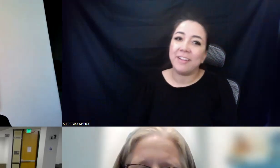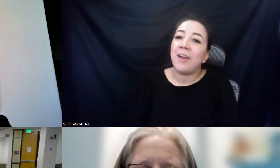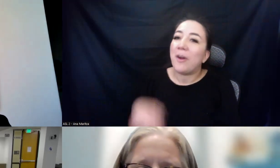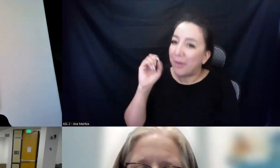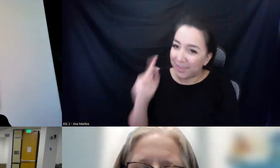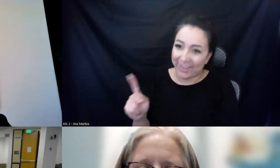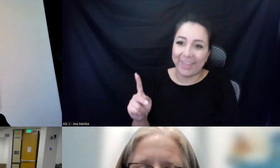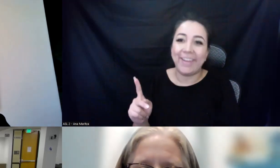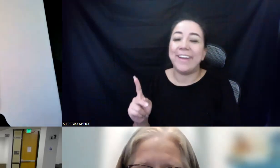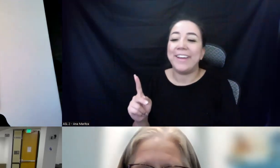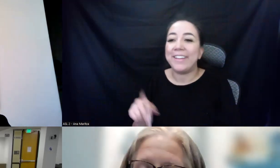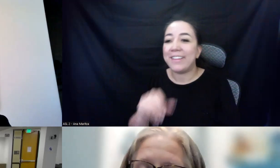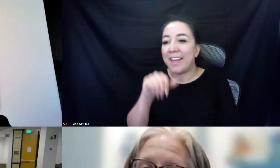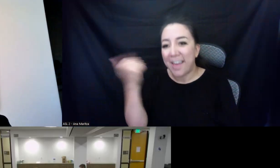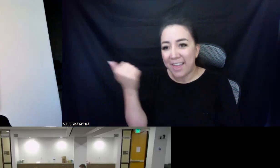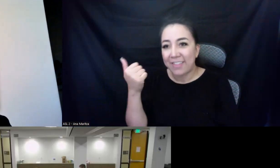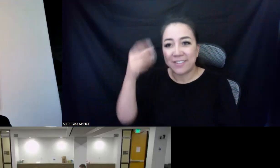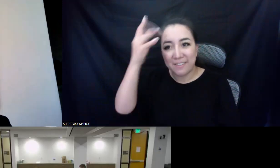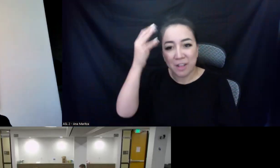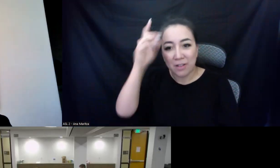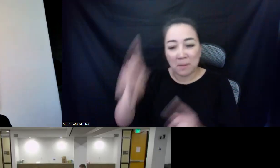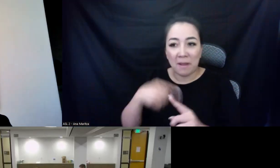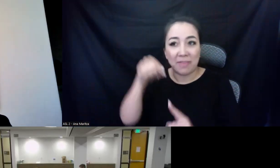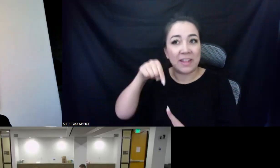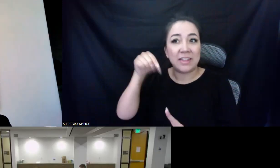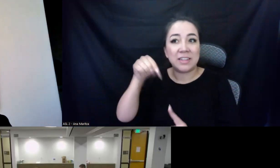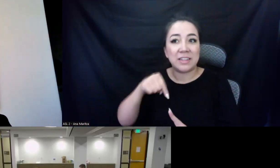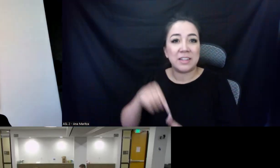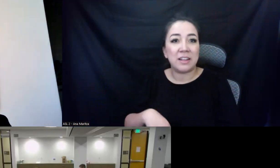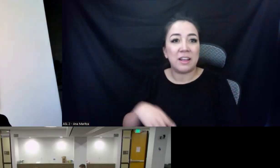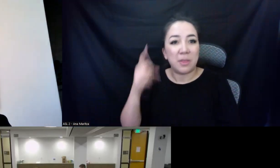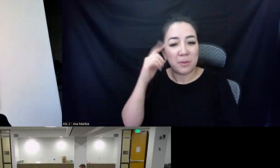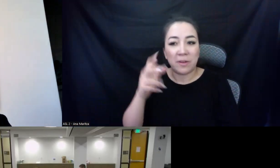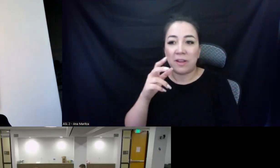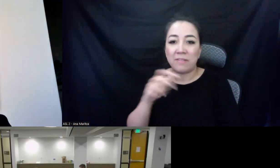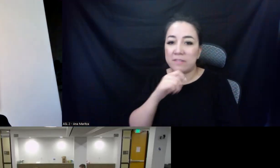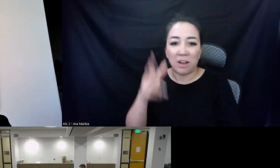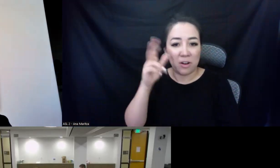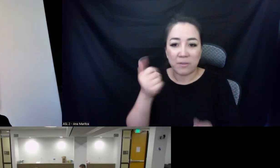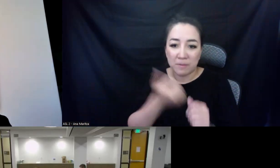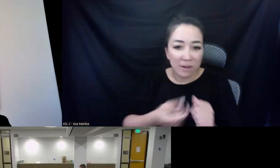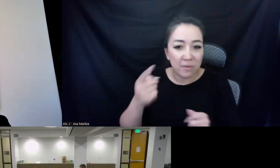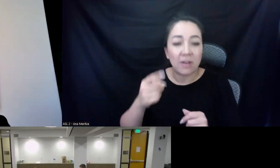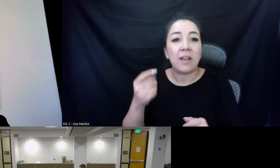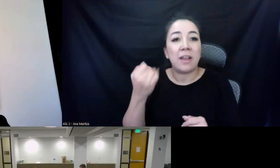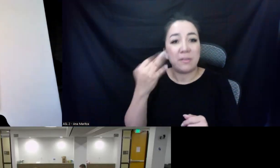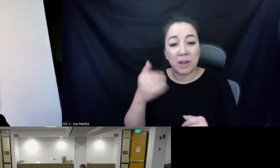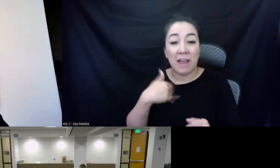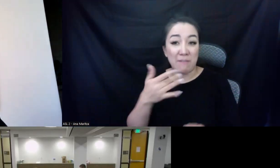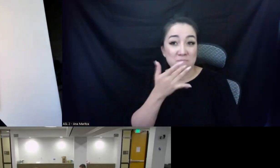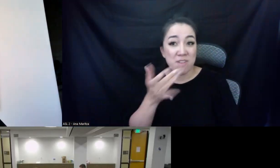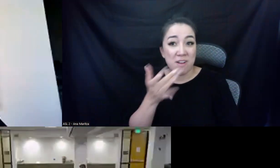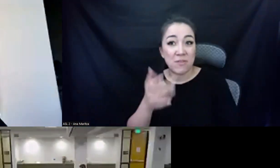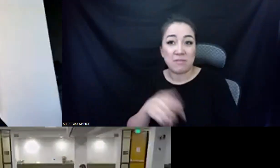Okay, others have thoughts about this? I think we haven't heard from everyone, so if you have a preference, would